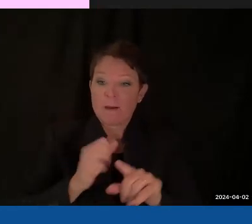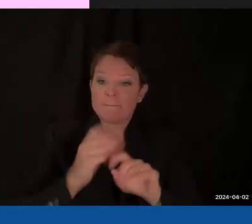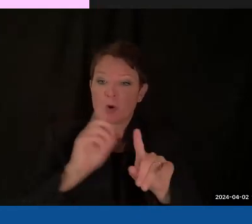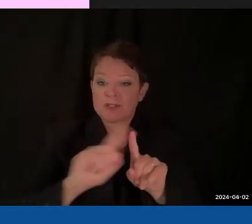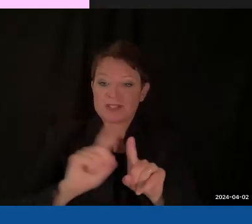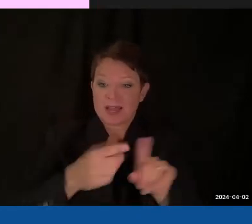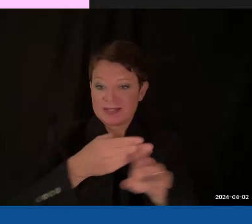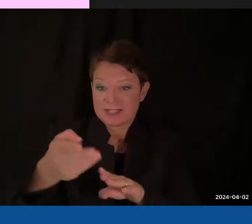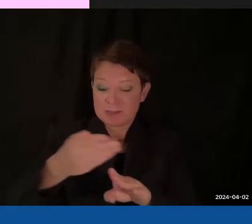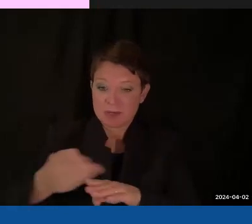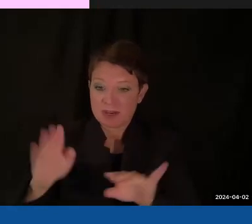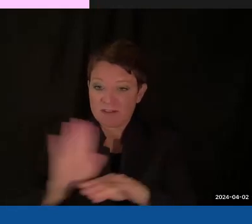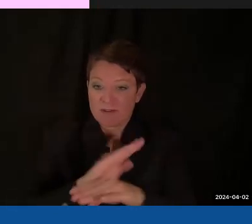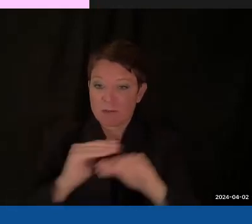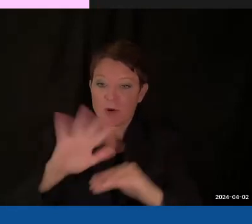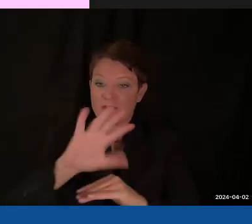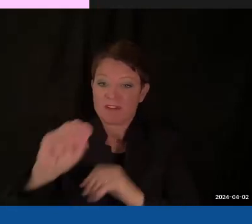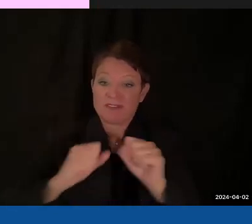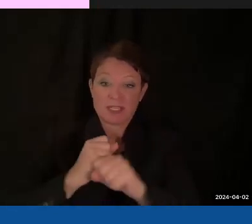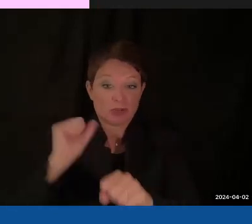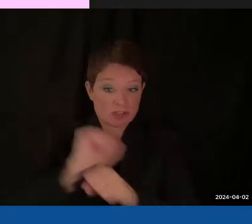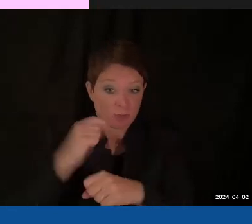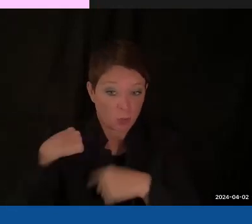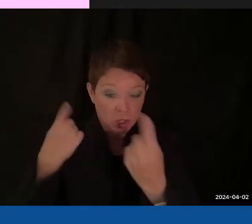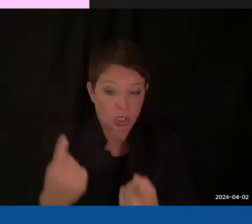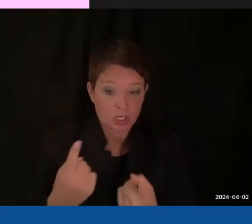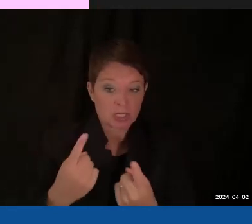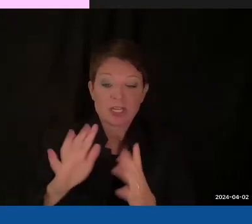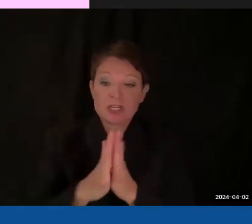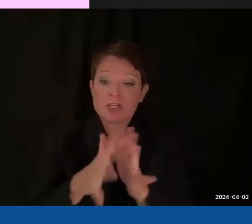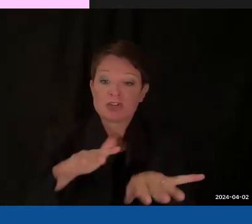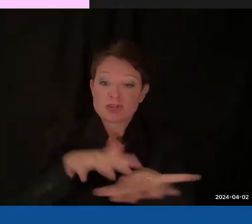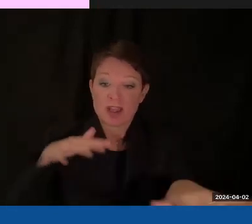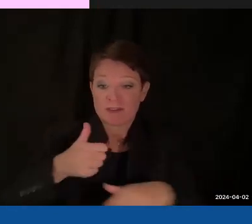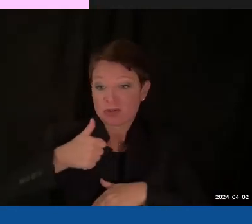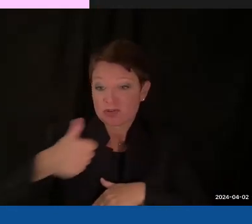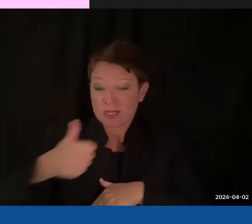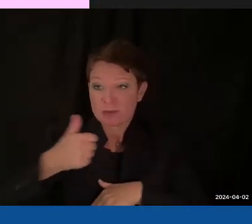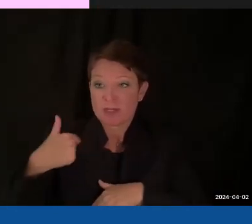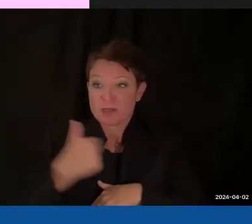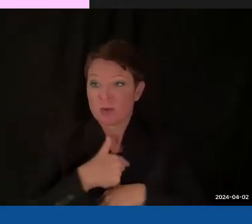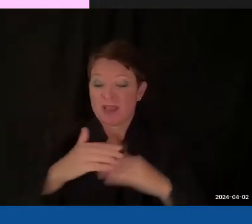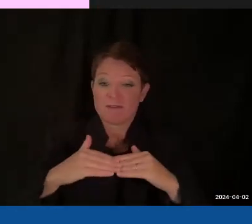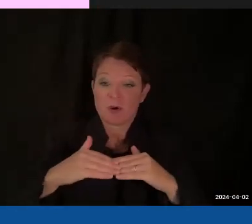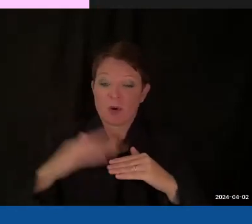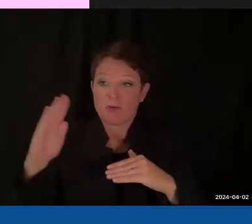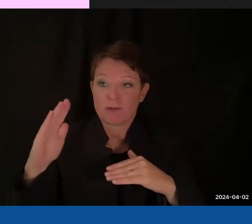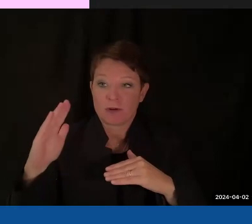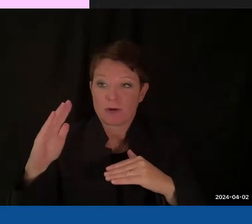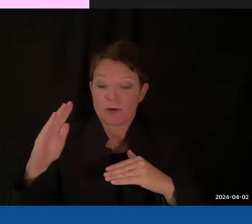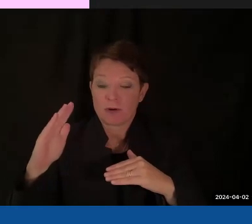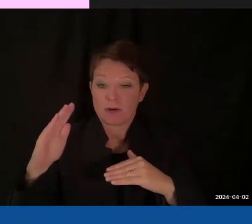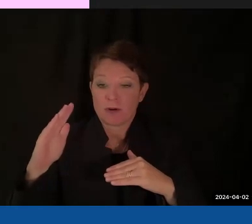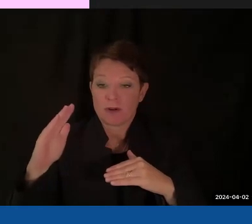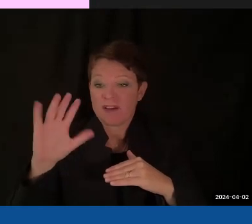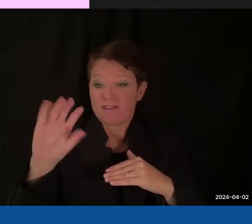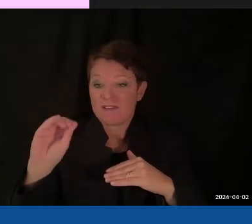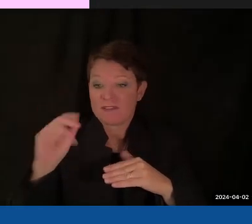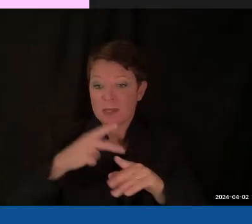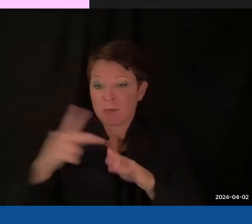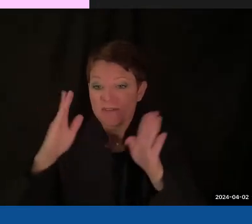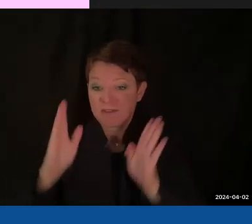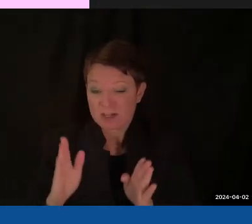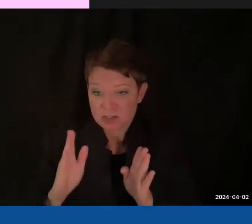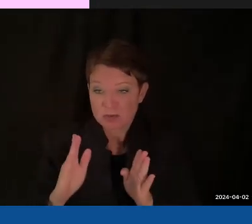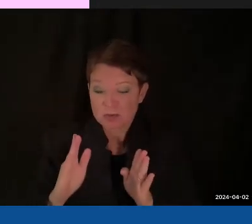engineering firm with over 50 years of experience. In terms of traffic transportation, we have over, about 50 professionals